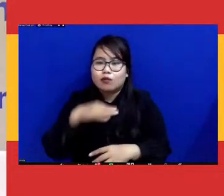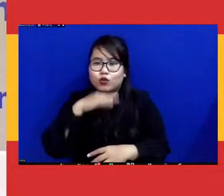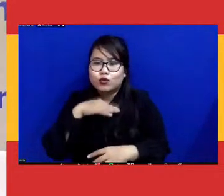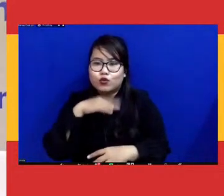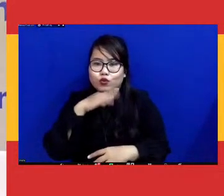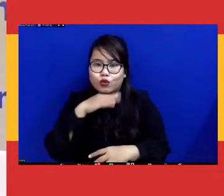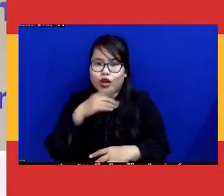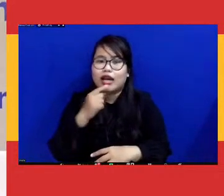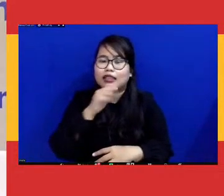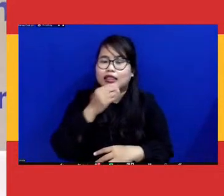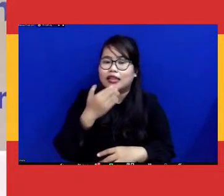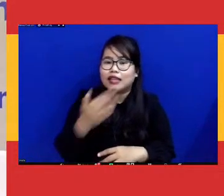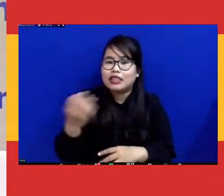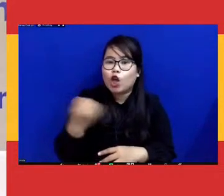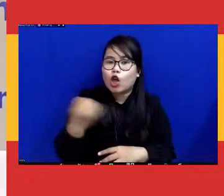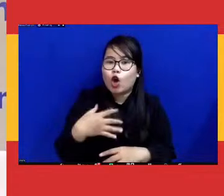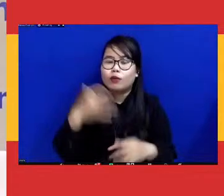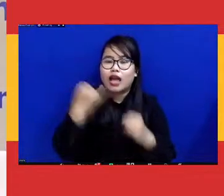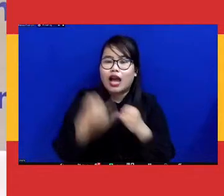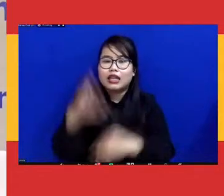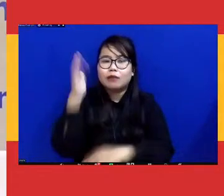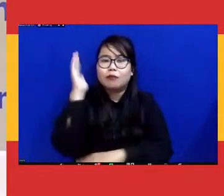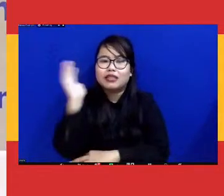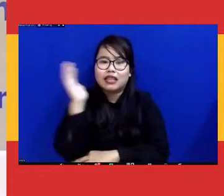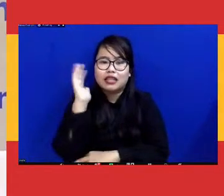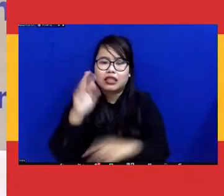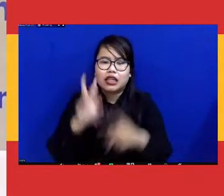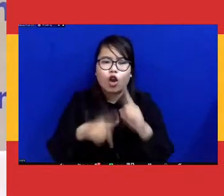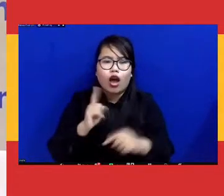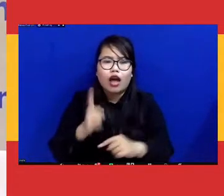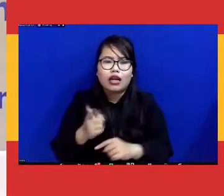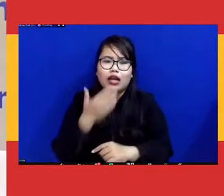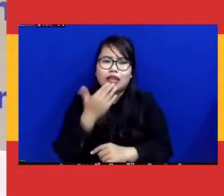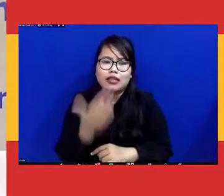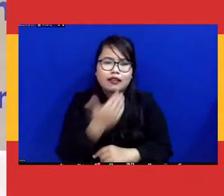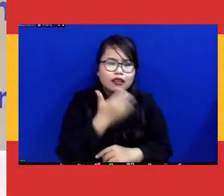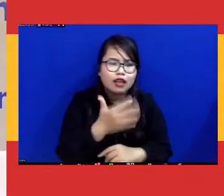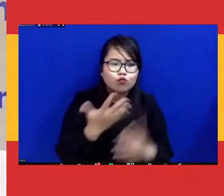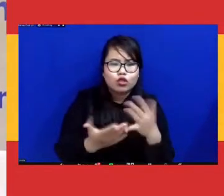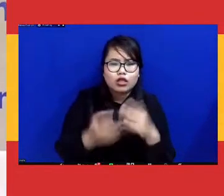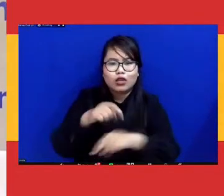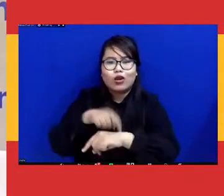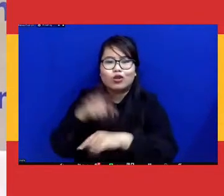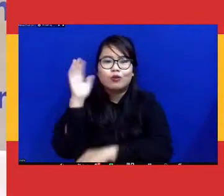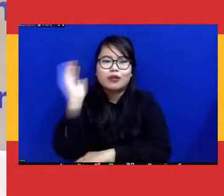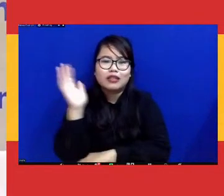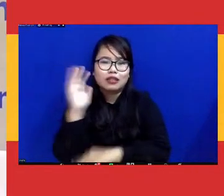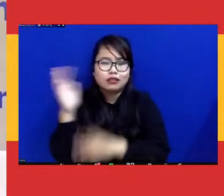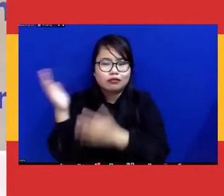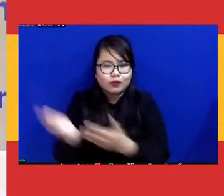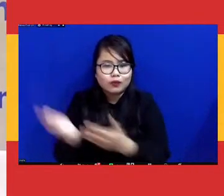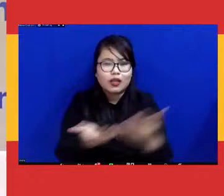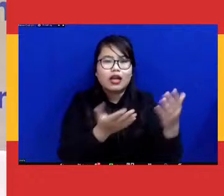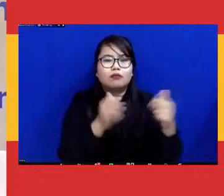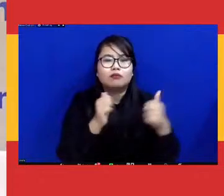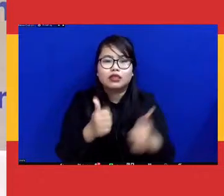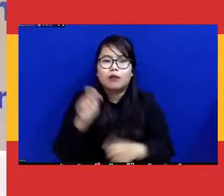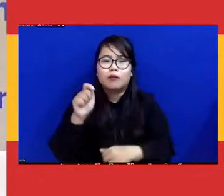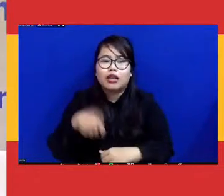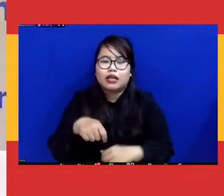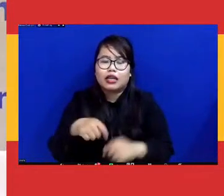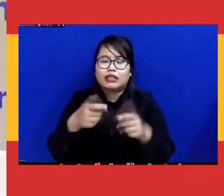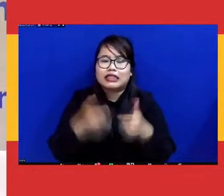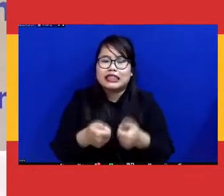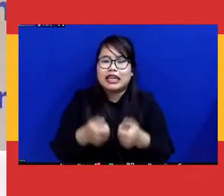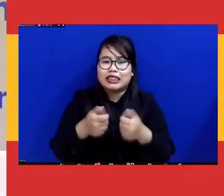the presenter, please use the chat feature in this Zoom in Bahasa Indonesia or in English. I will then read